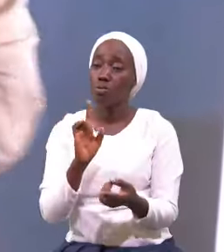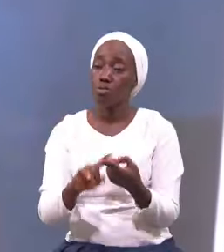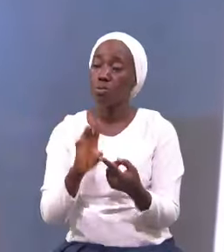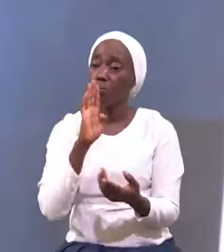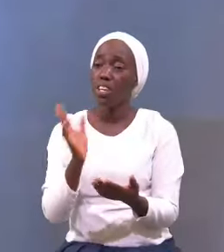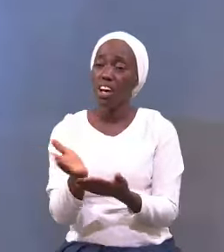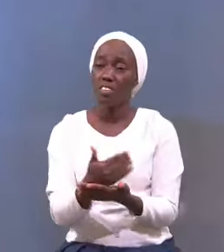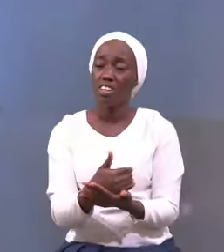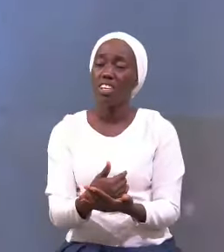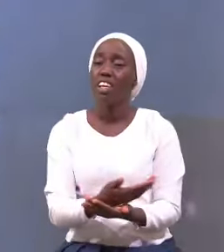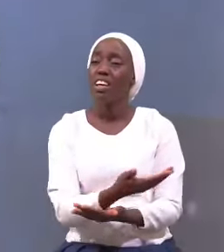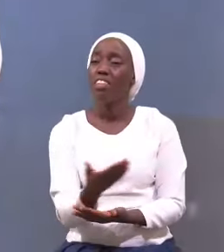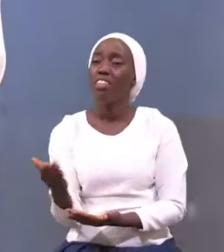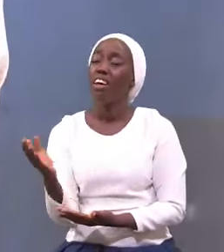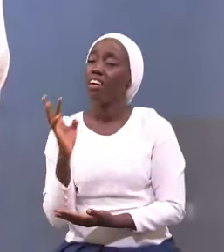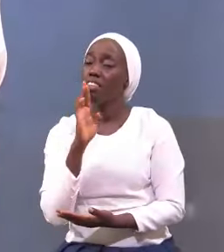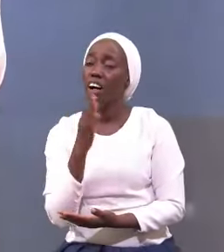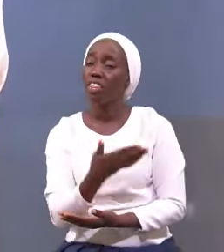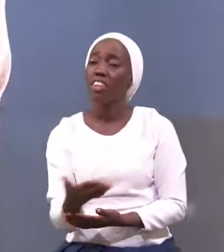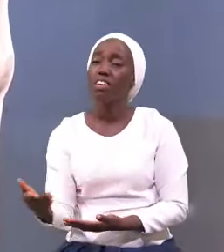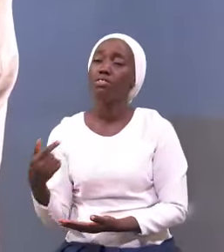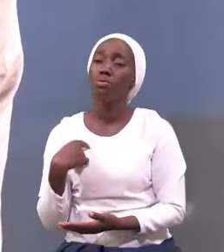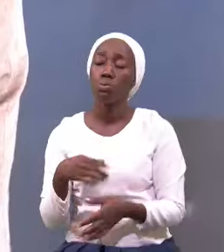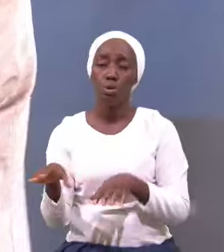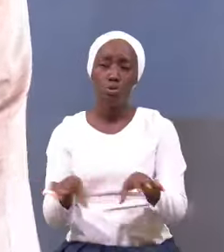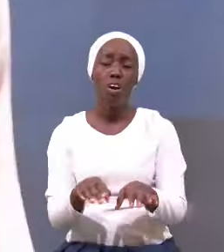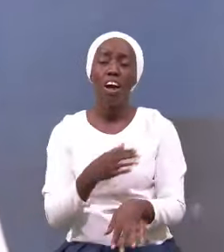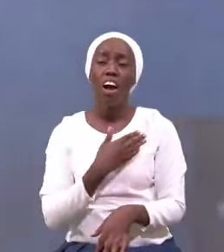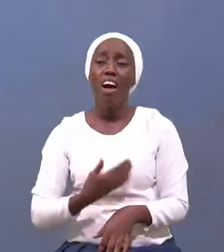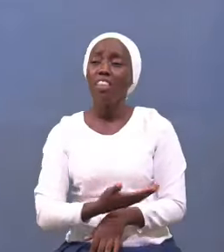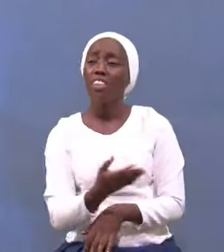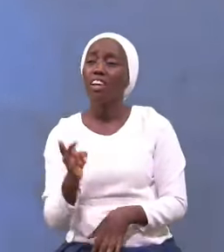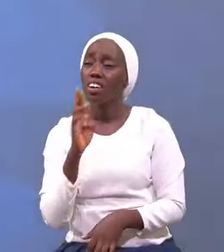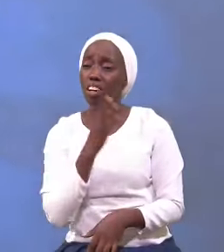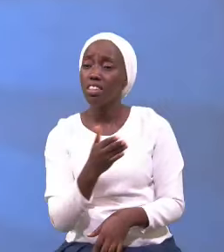things we do, there are things we do not do.